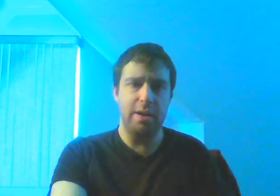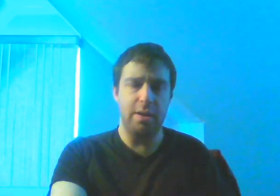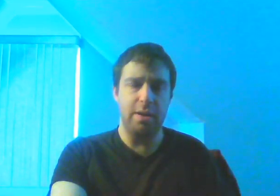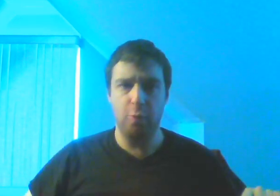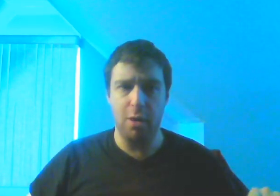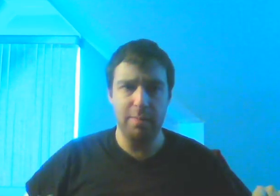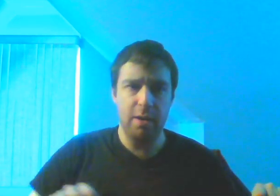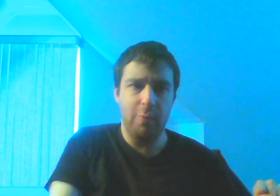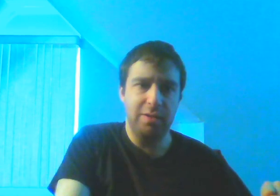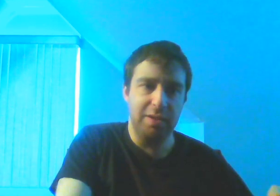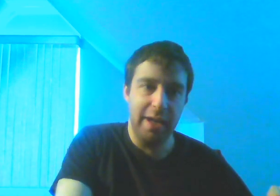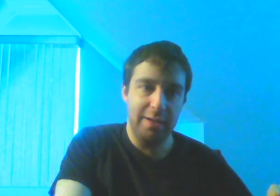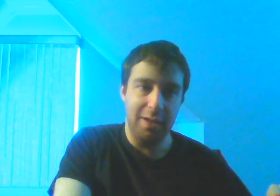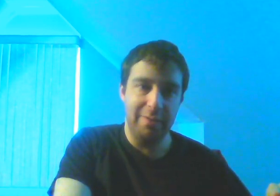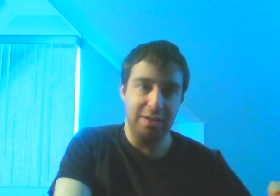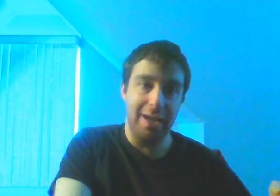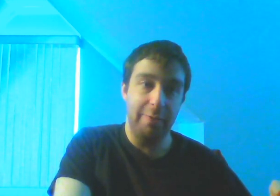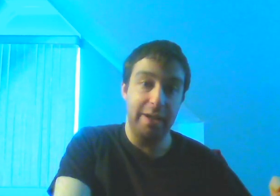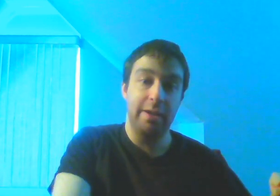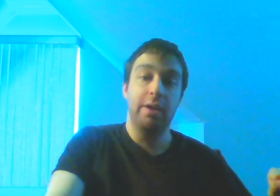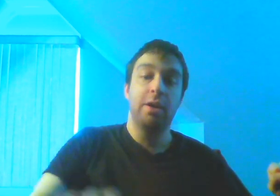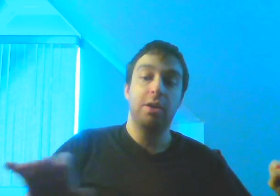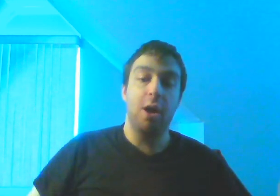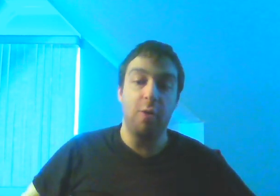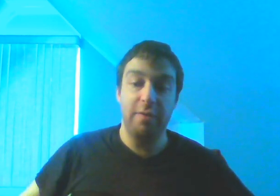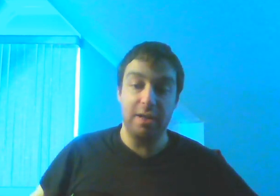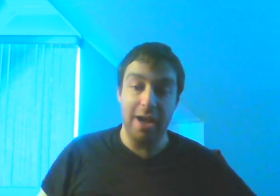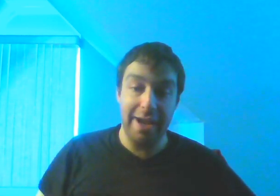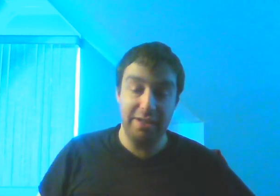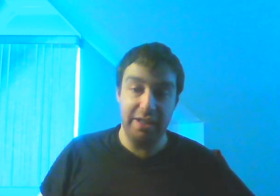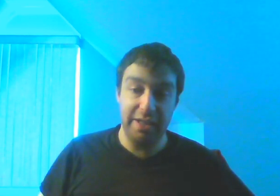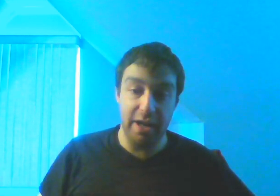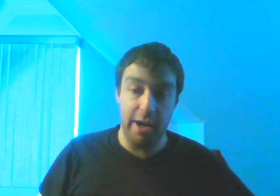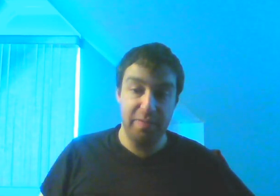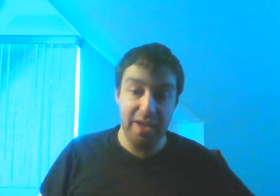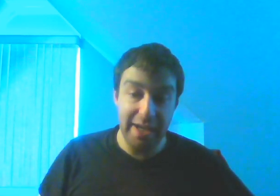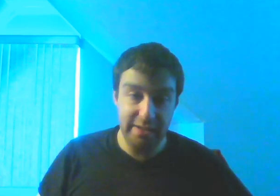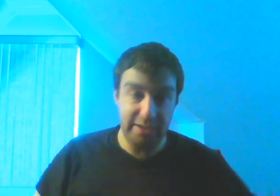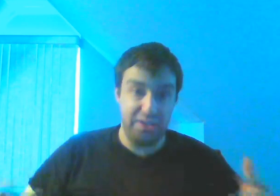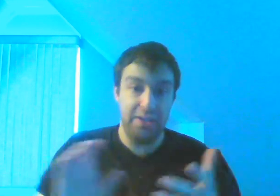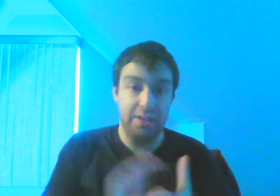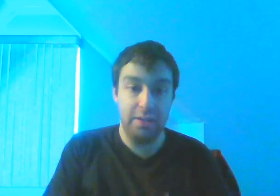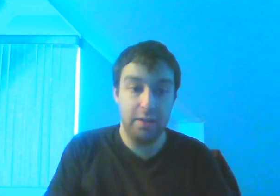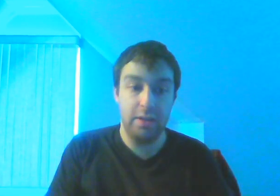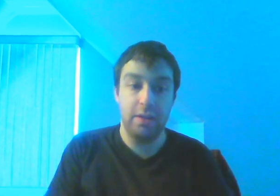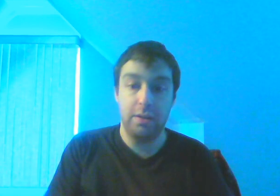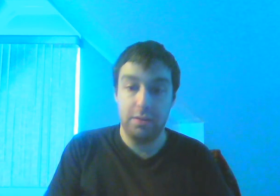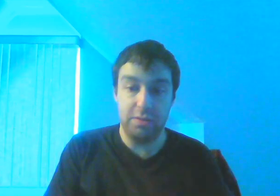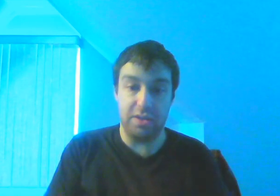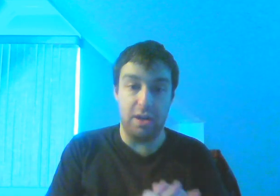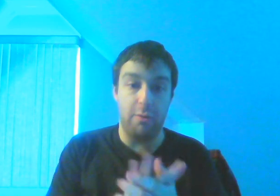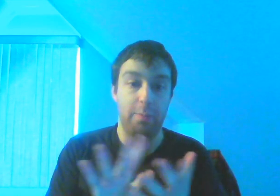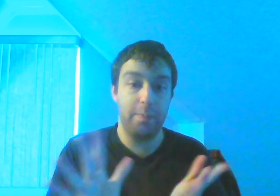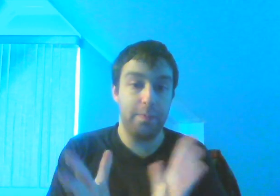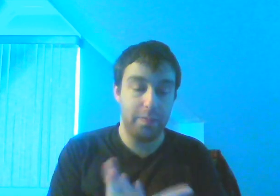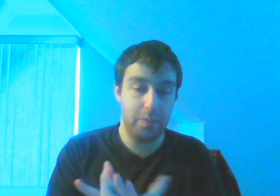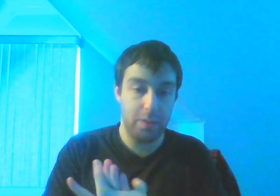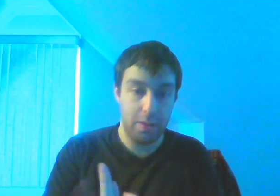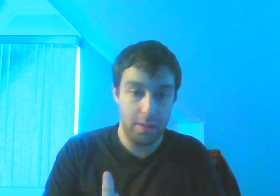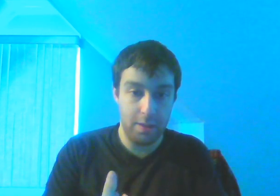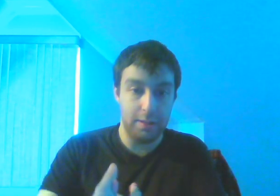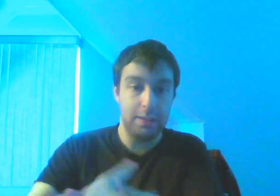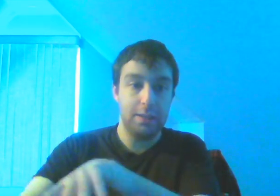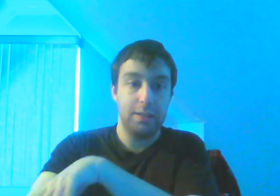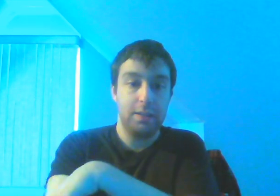We're back on Cuomo once again to give his daily COVID-19 update. So,